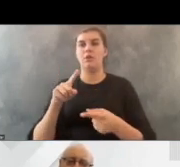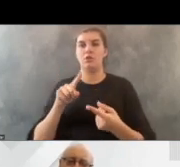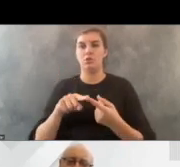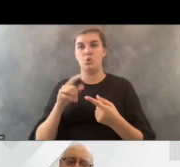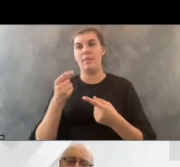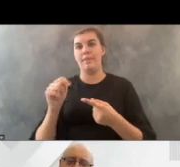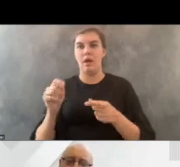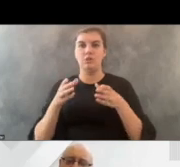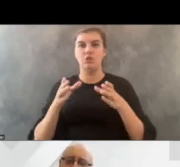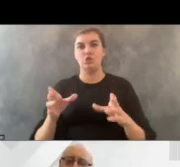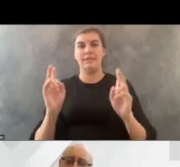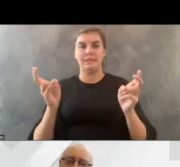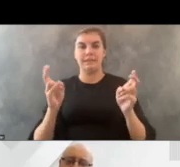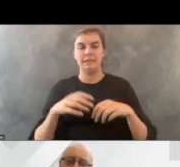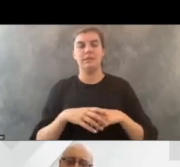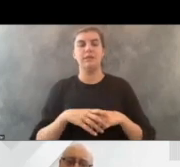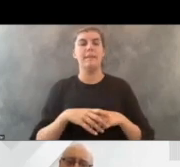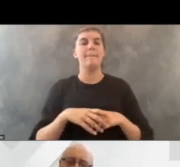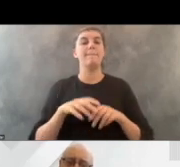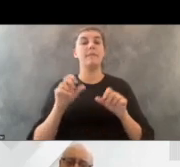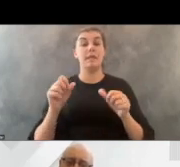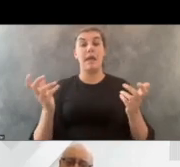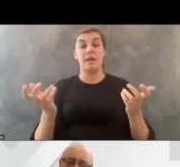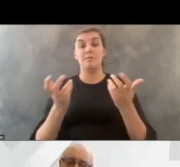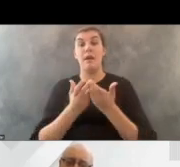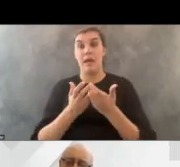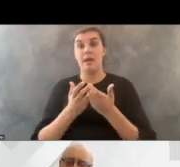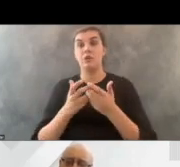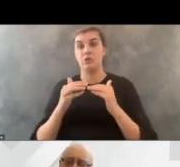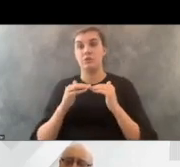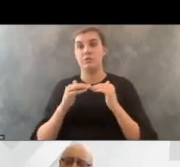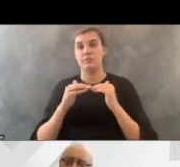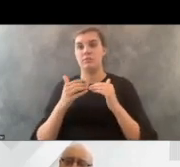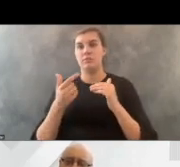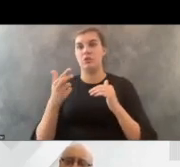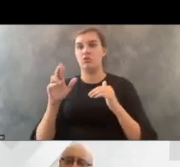not indicating the walk indication, all it does is give you the locator tone.